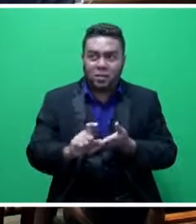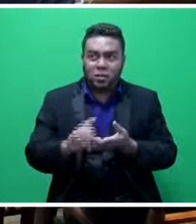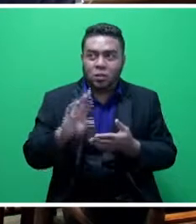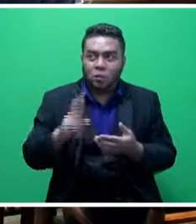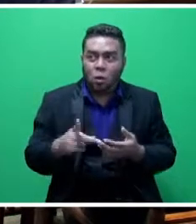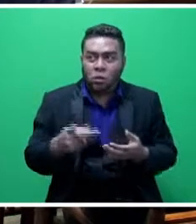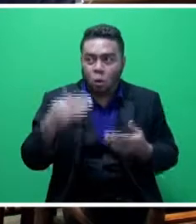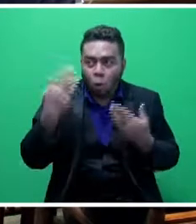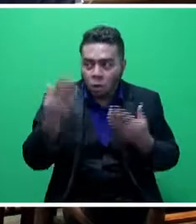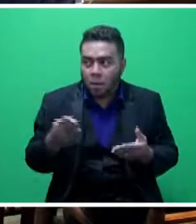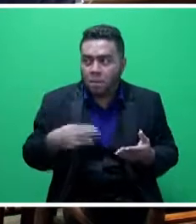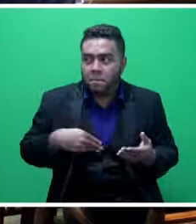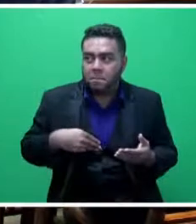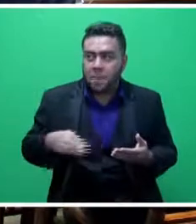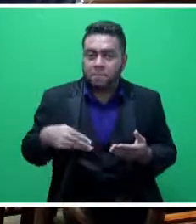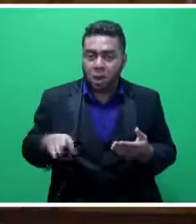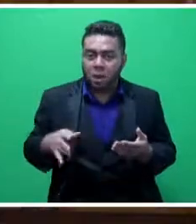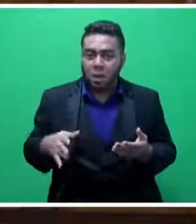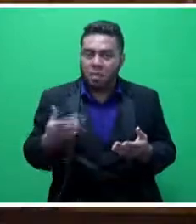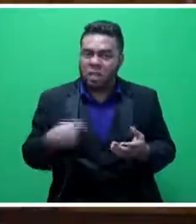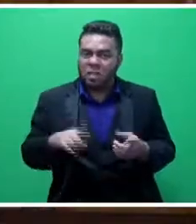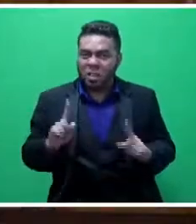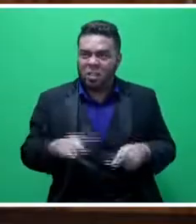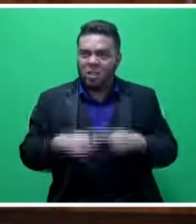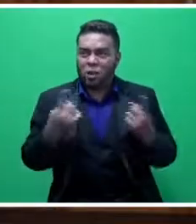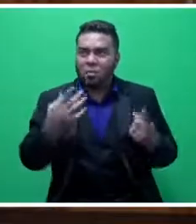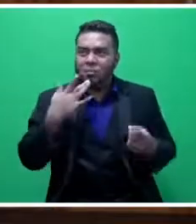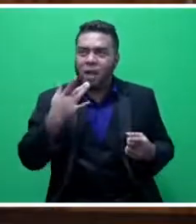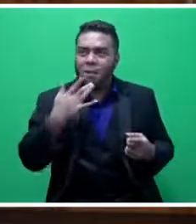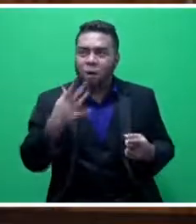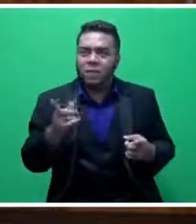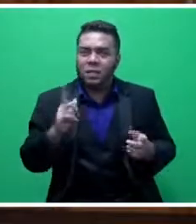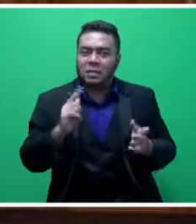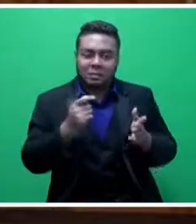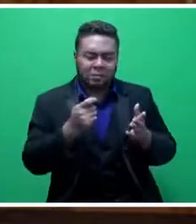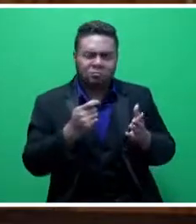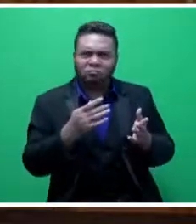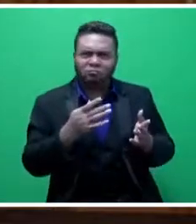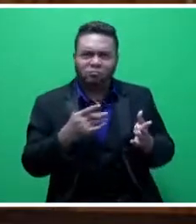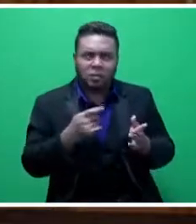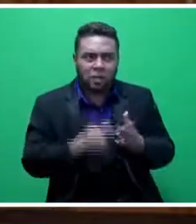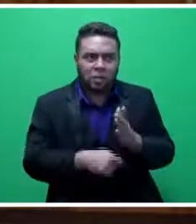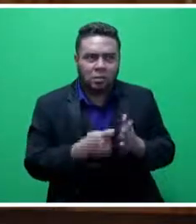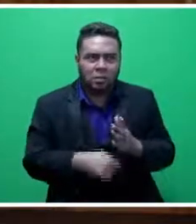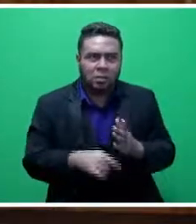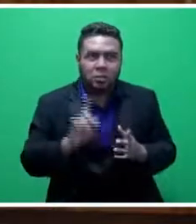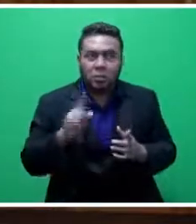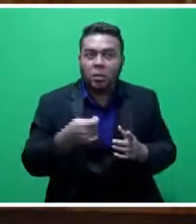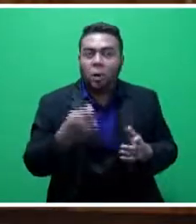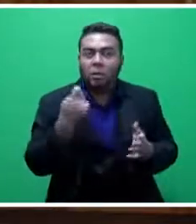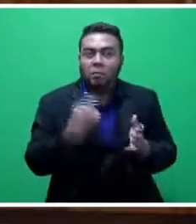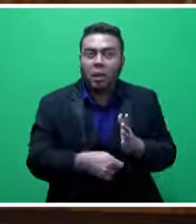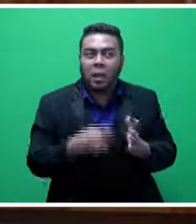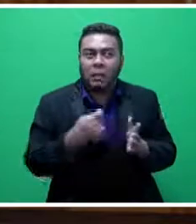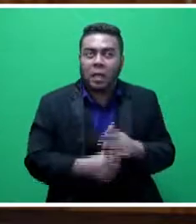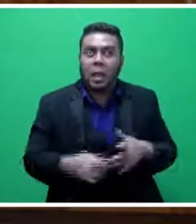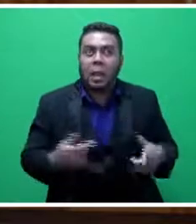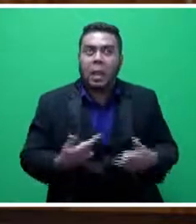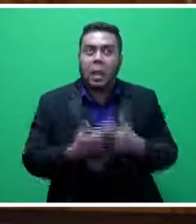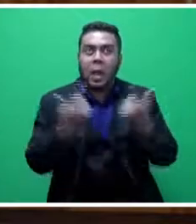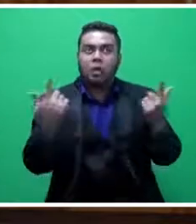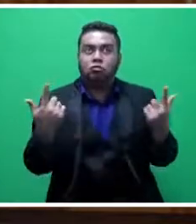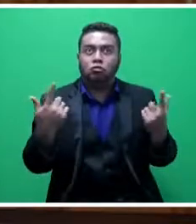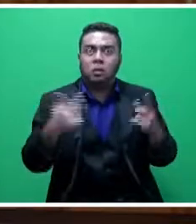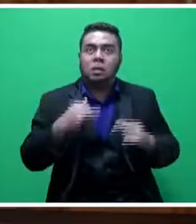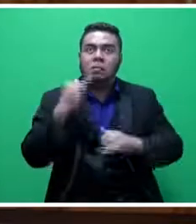Honourable Member, that's a completely different type of tax. What the Honourable Member is actually talking about is about taxing large